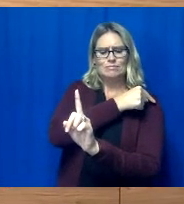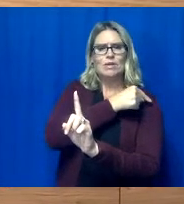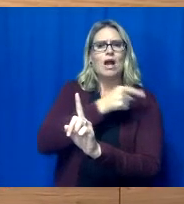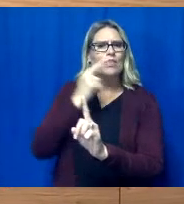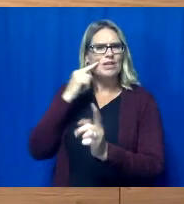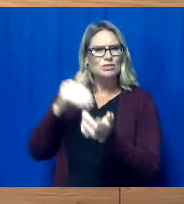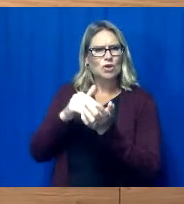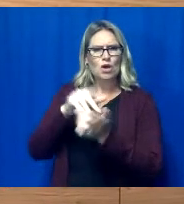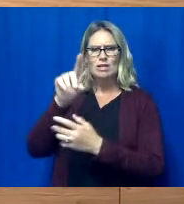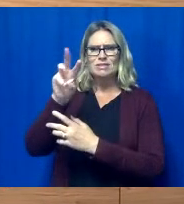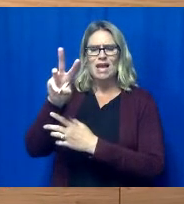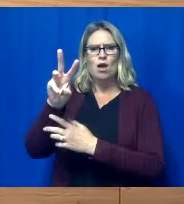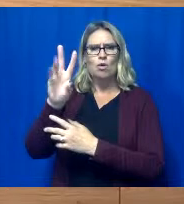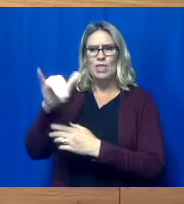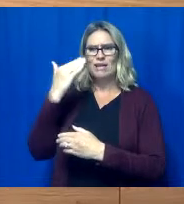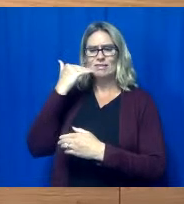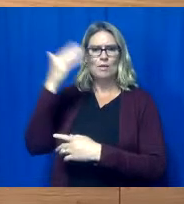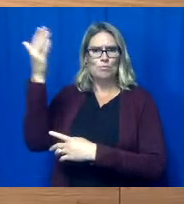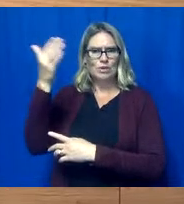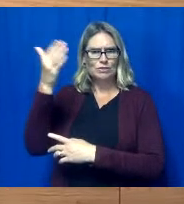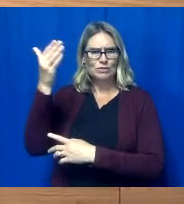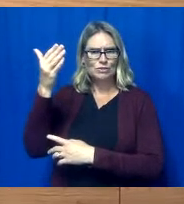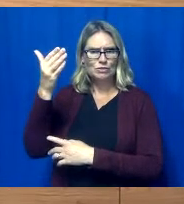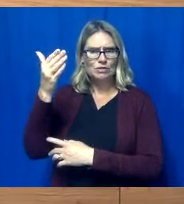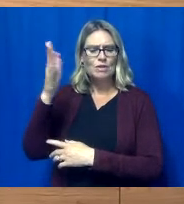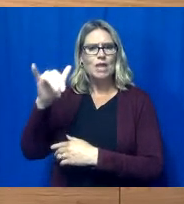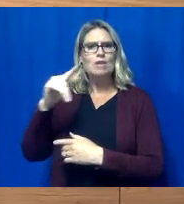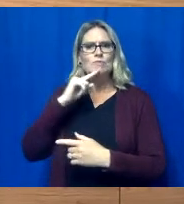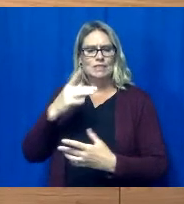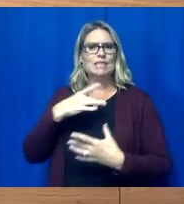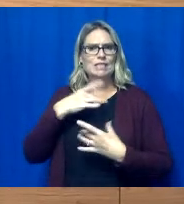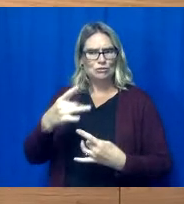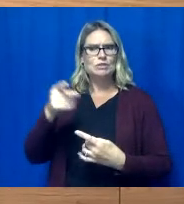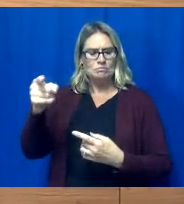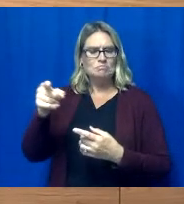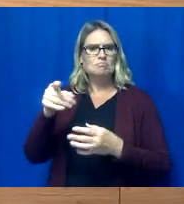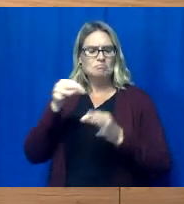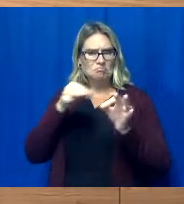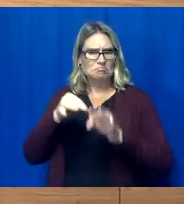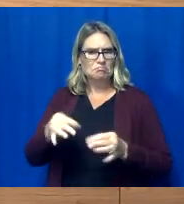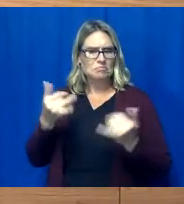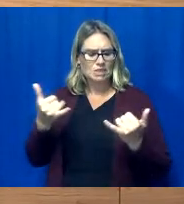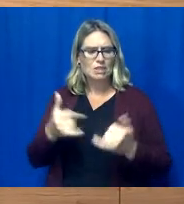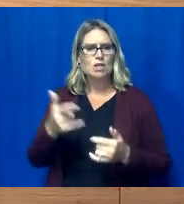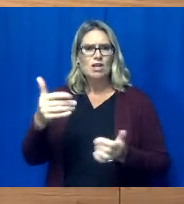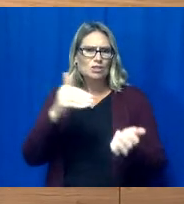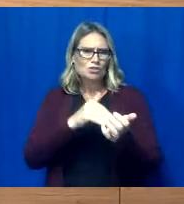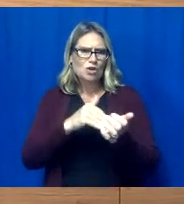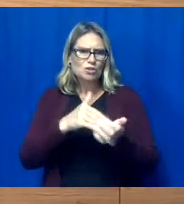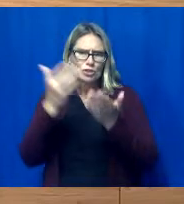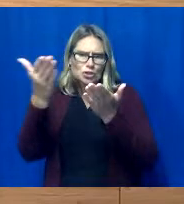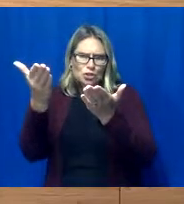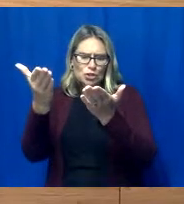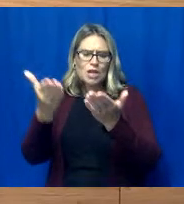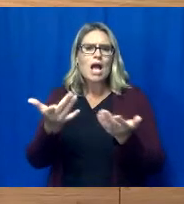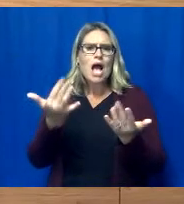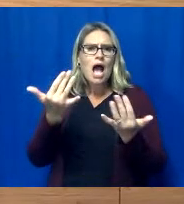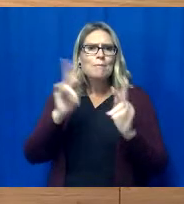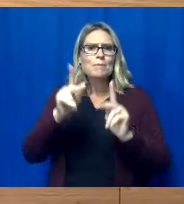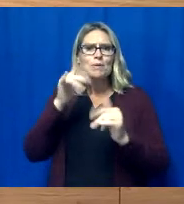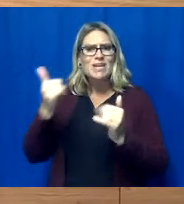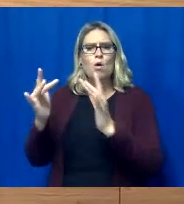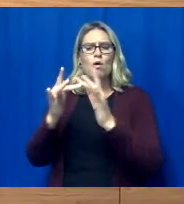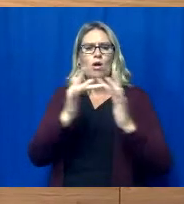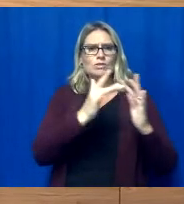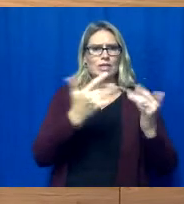Dow's presentation kind of framed that in interesting terms. Dr. Russell, how many people are doing contact tracing in the province